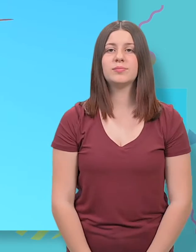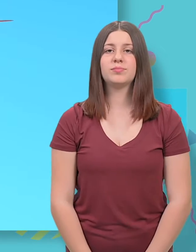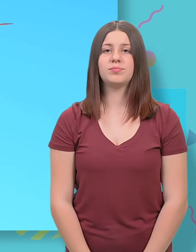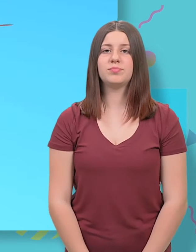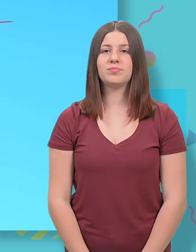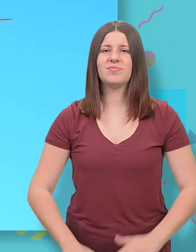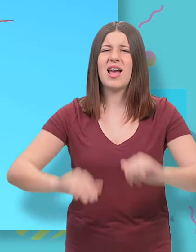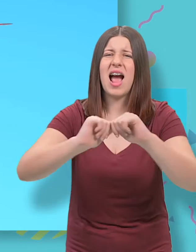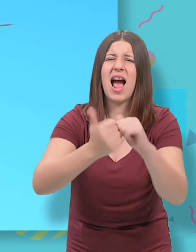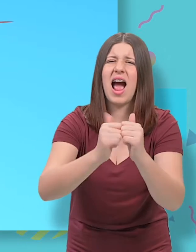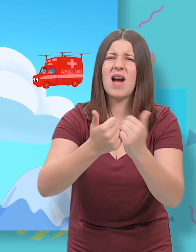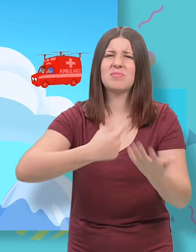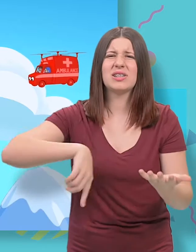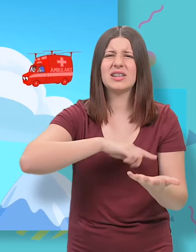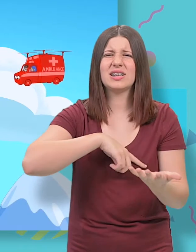Let's try again, Morphle.